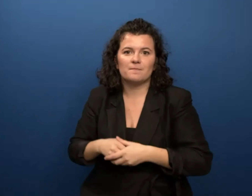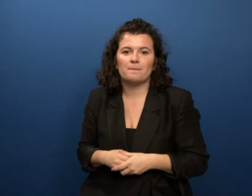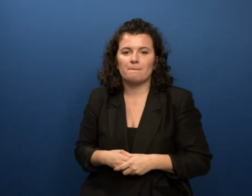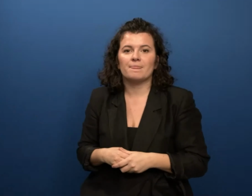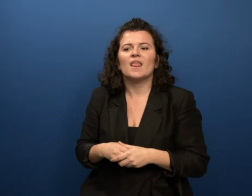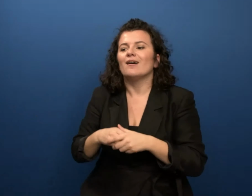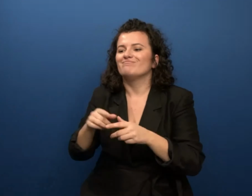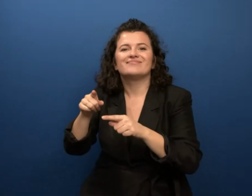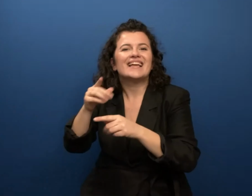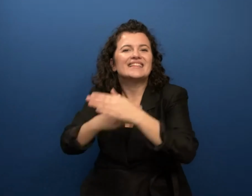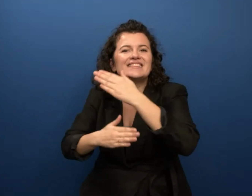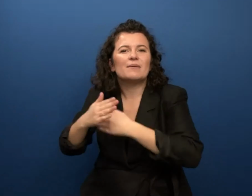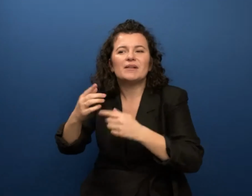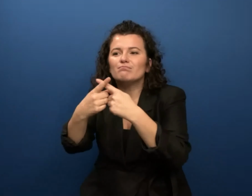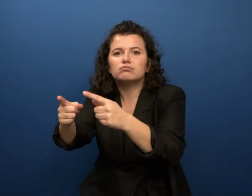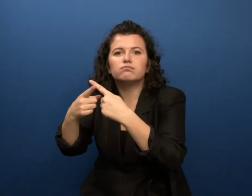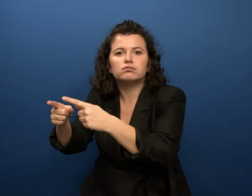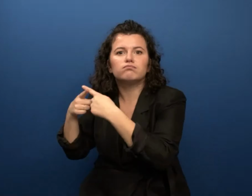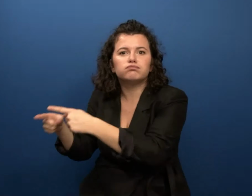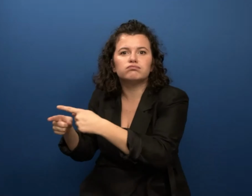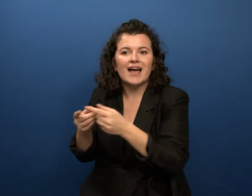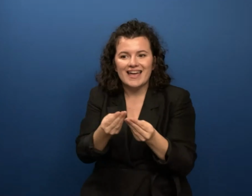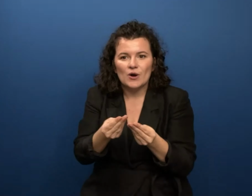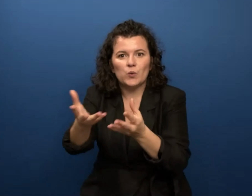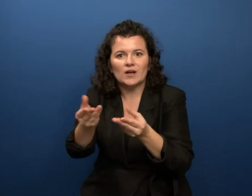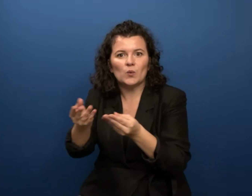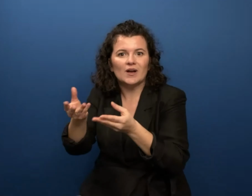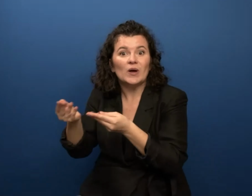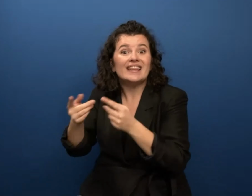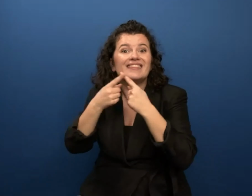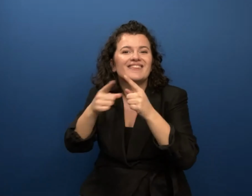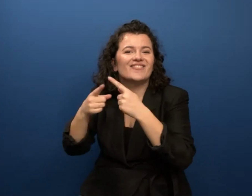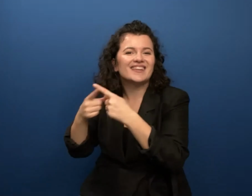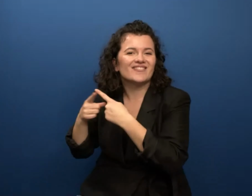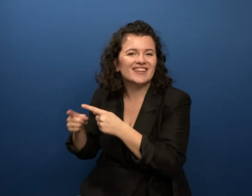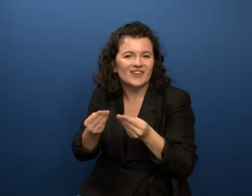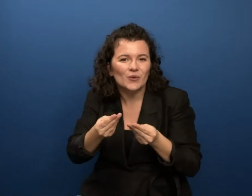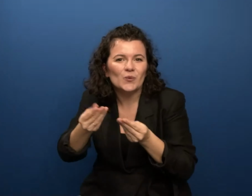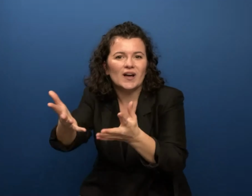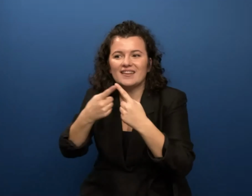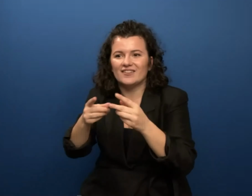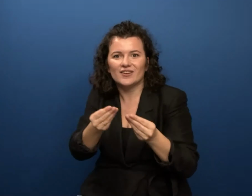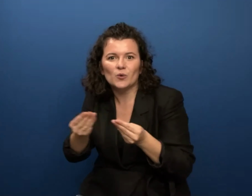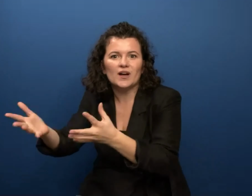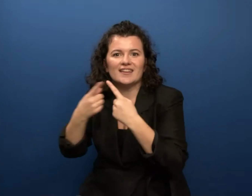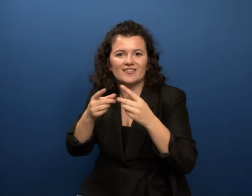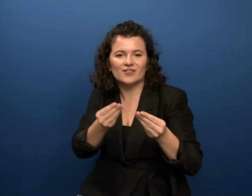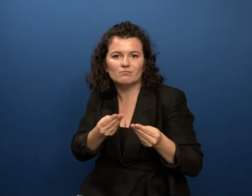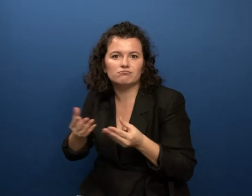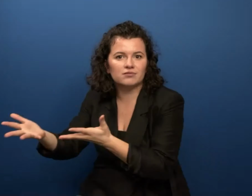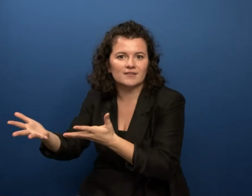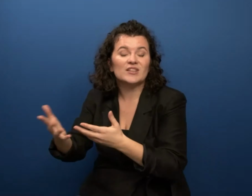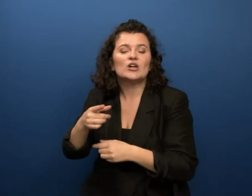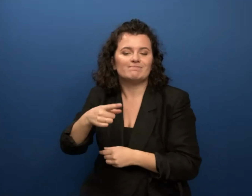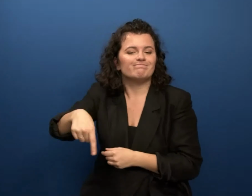all understand we have different categories of disability, and that one becomes a challenge. And so far, we are not